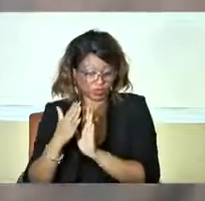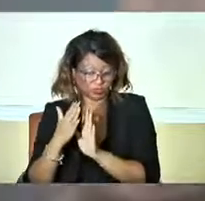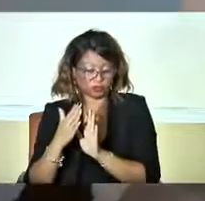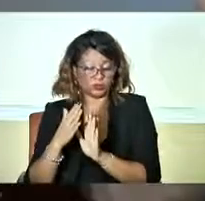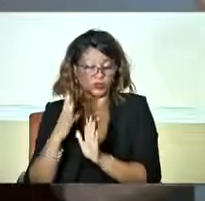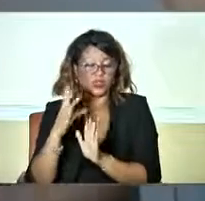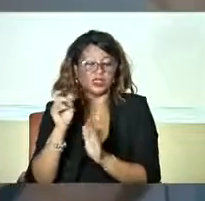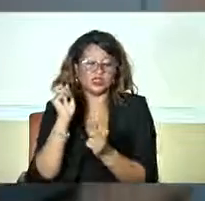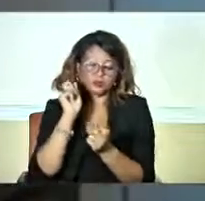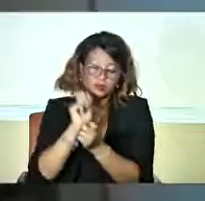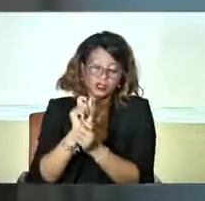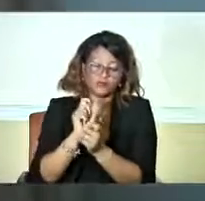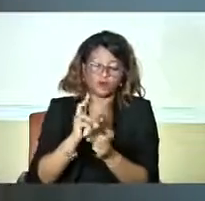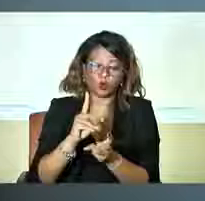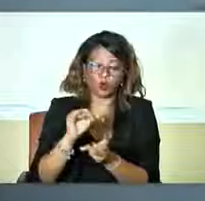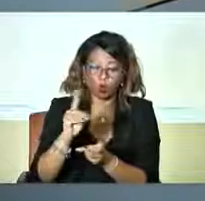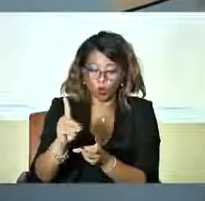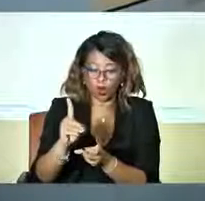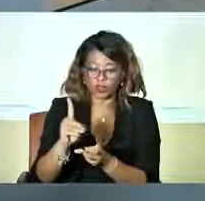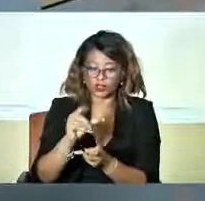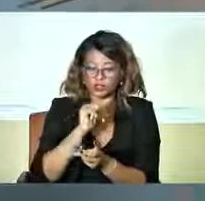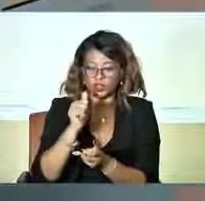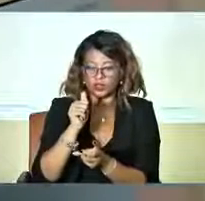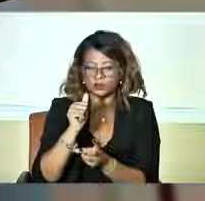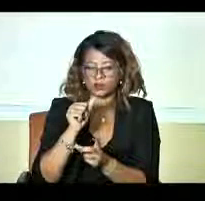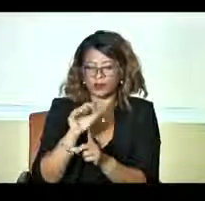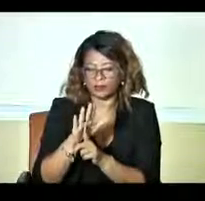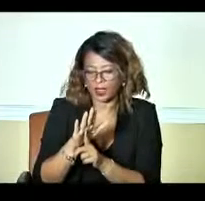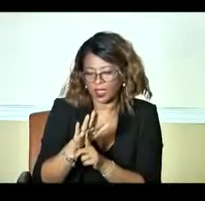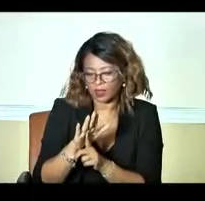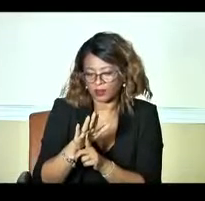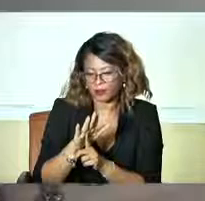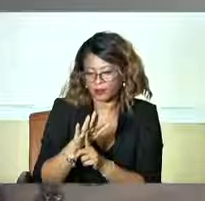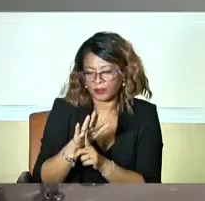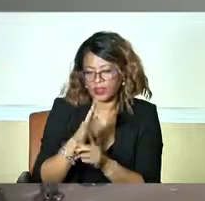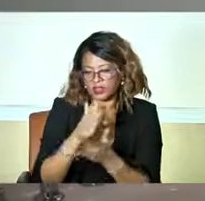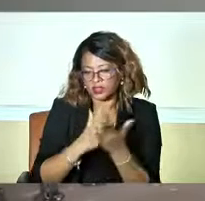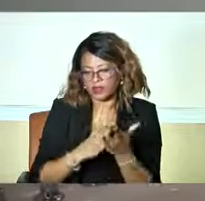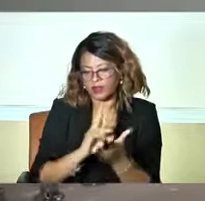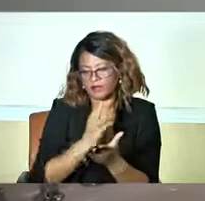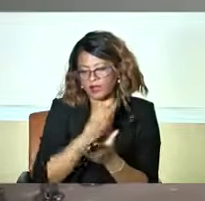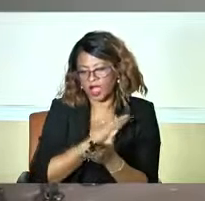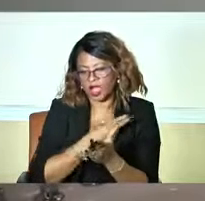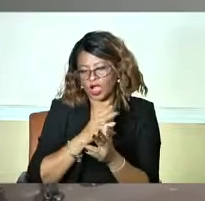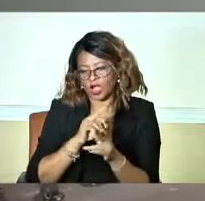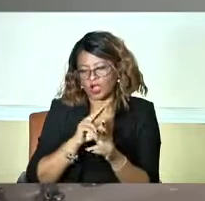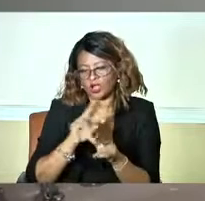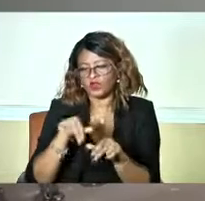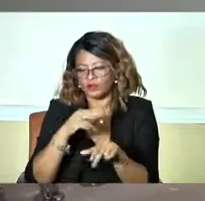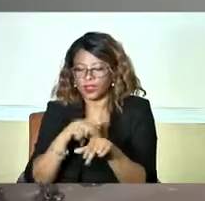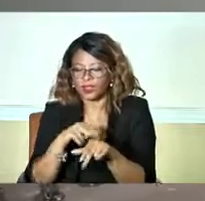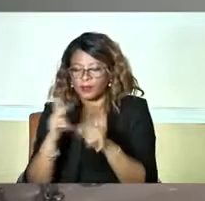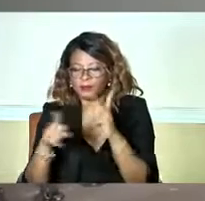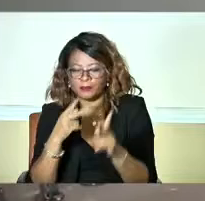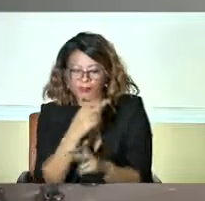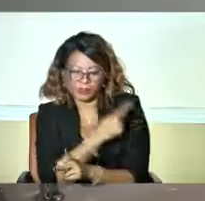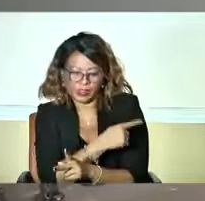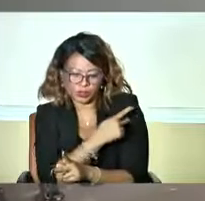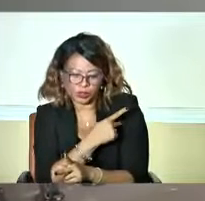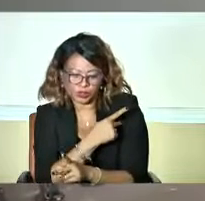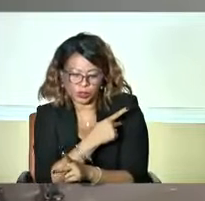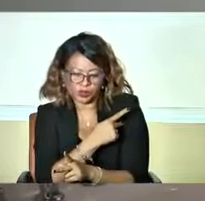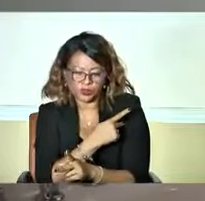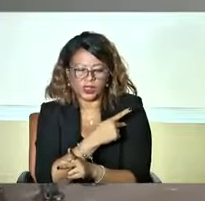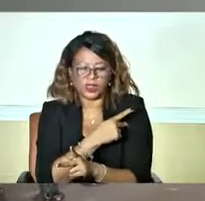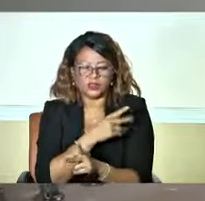a specific ward and not impact some of our regular patient ward or patient space